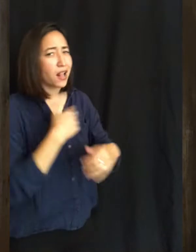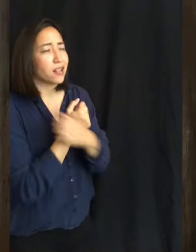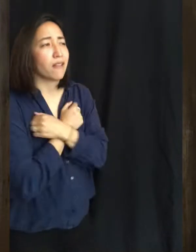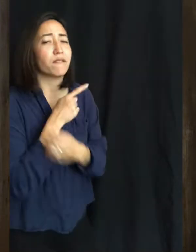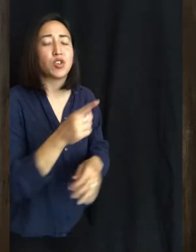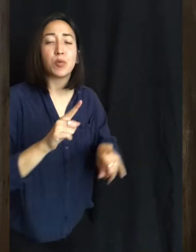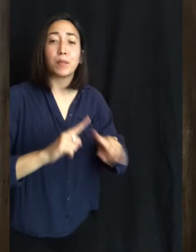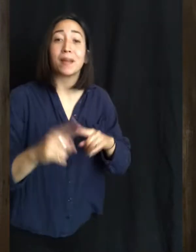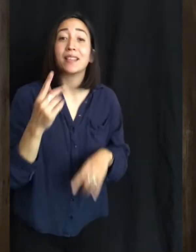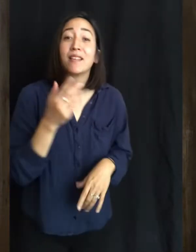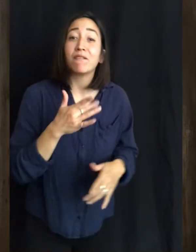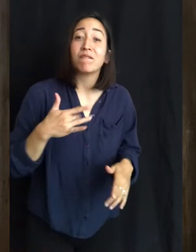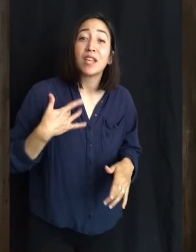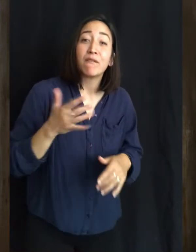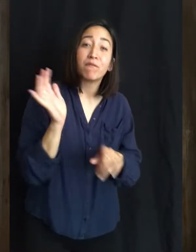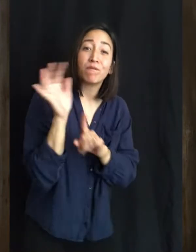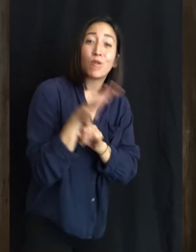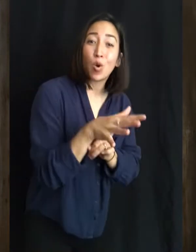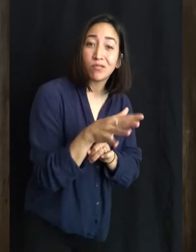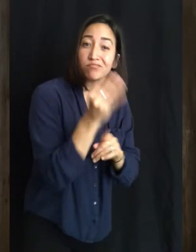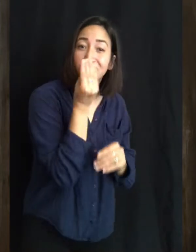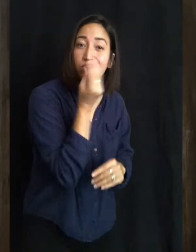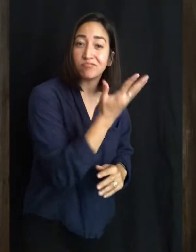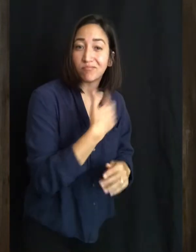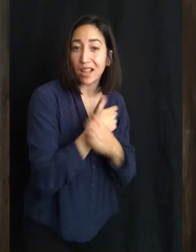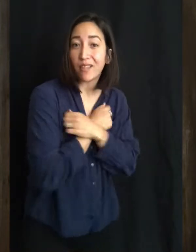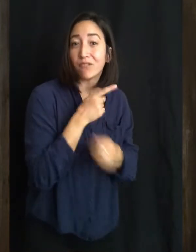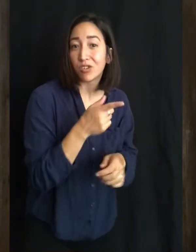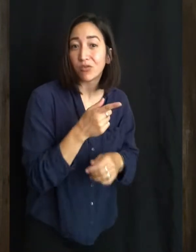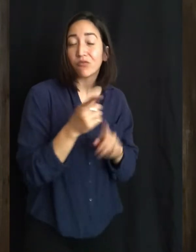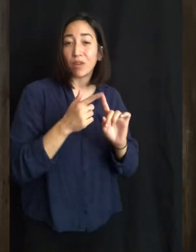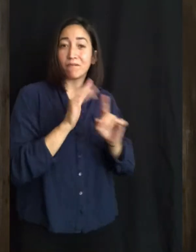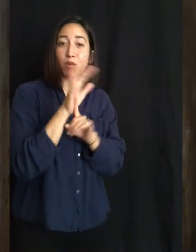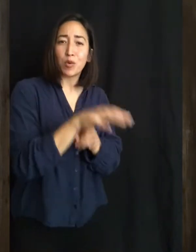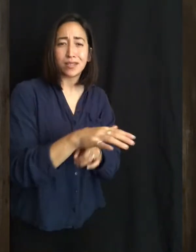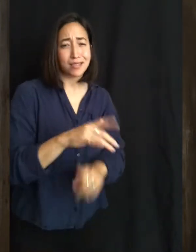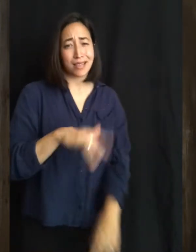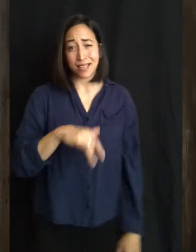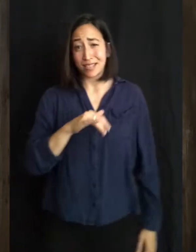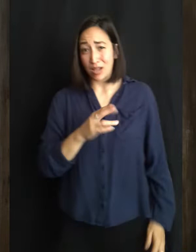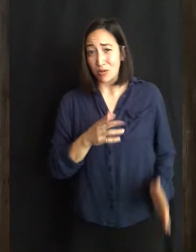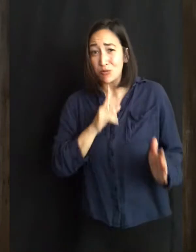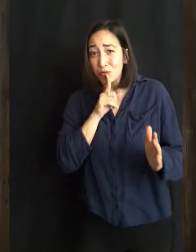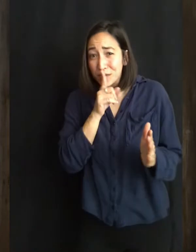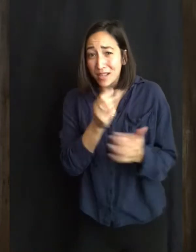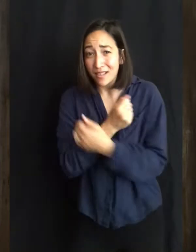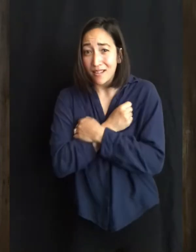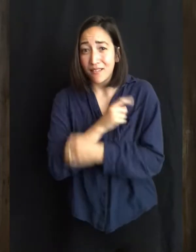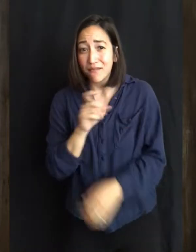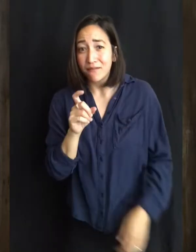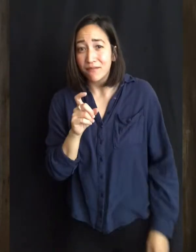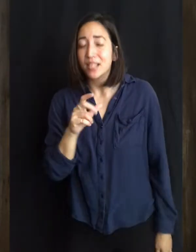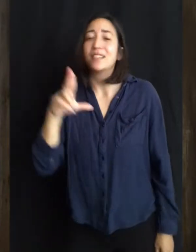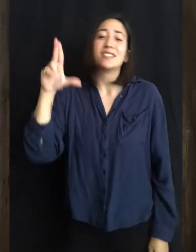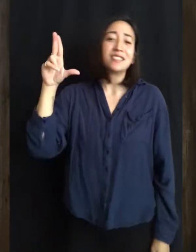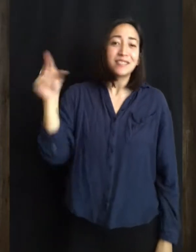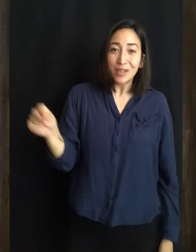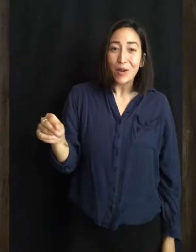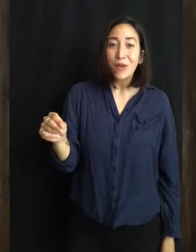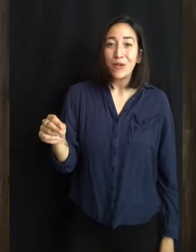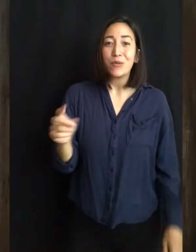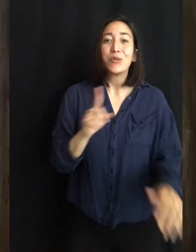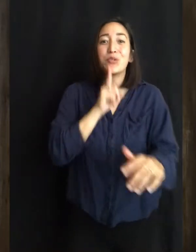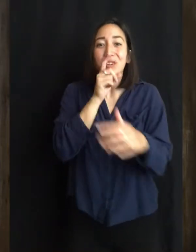That's not love. Love, pure, true love, is when it is a free gift given from another onto